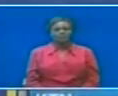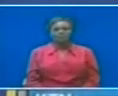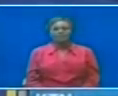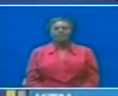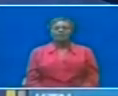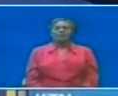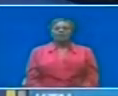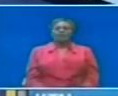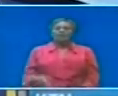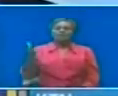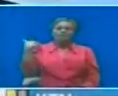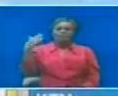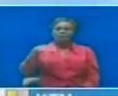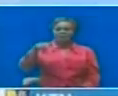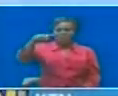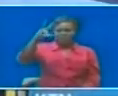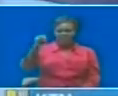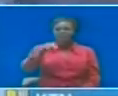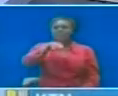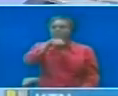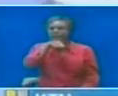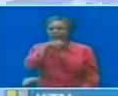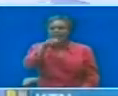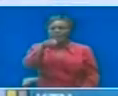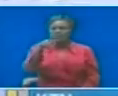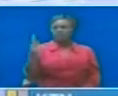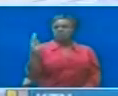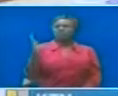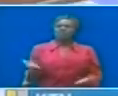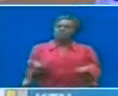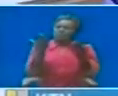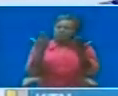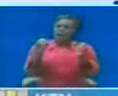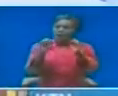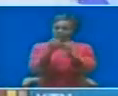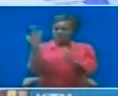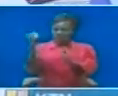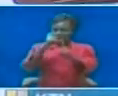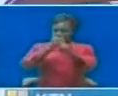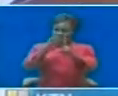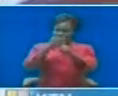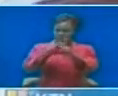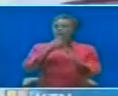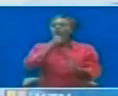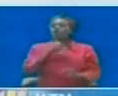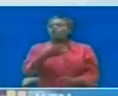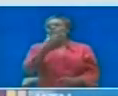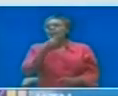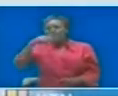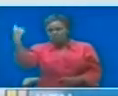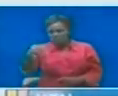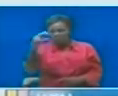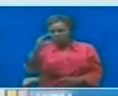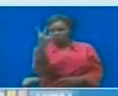So should former Prime Minister Raila Odinga be actually have more security after what happened in Kwale with the old man who went and hit him